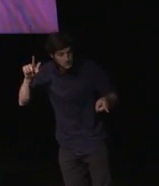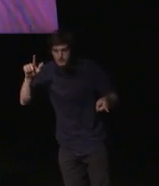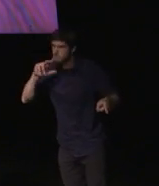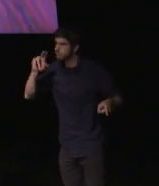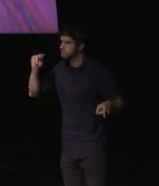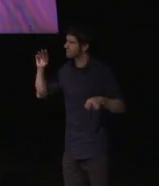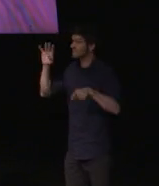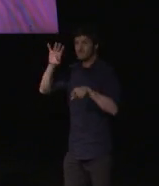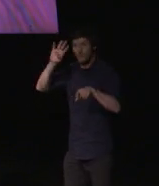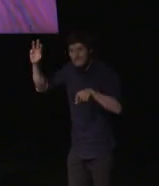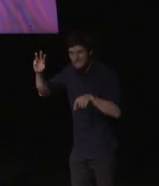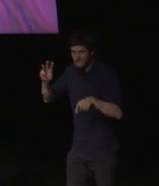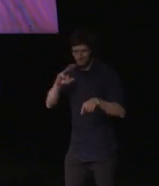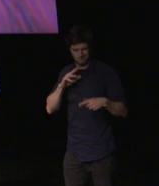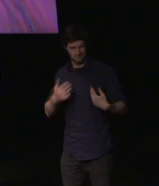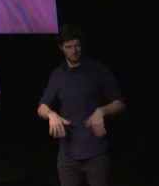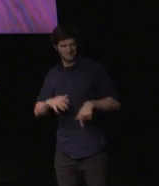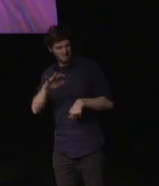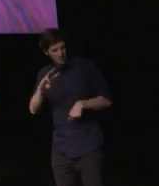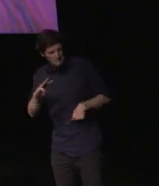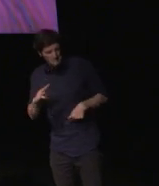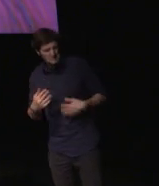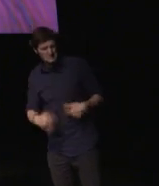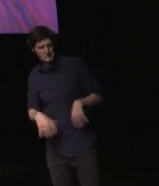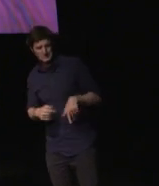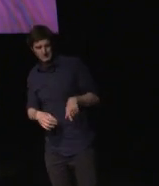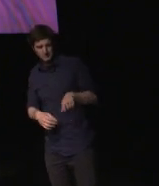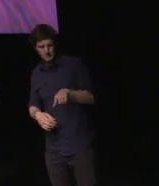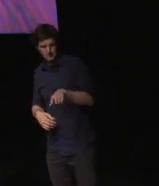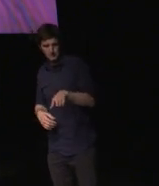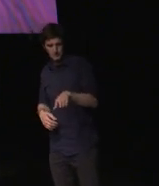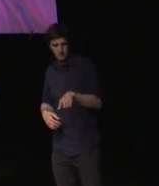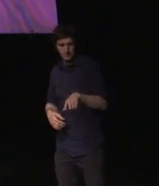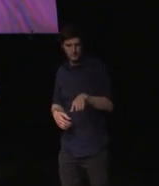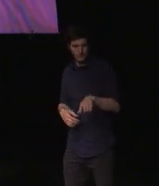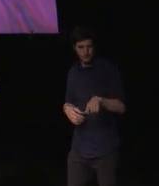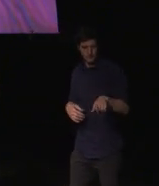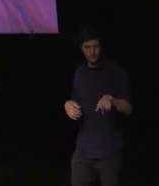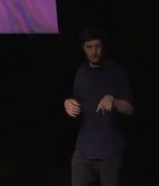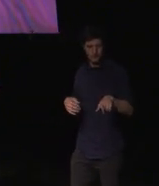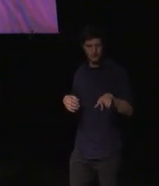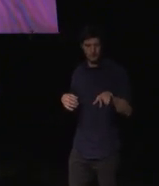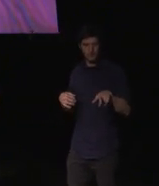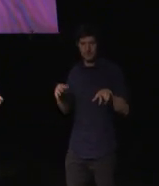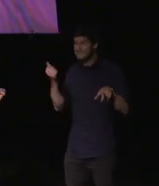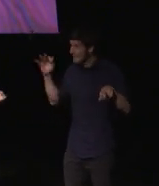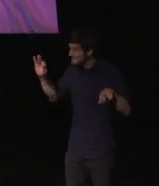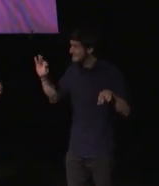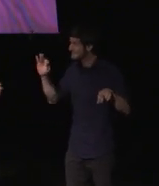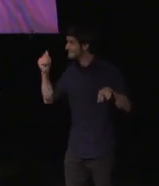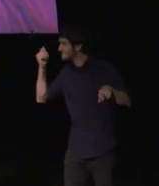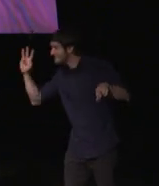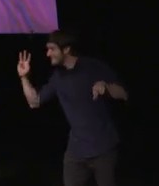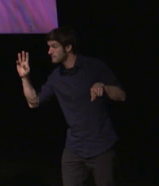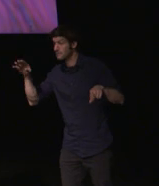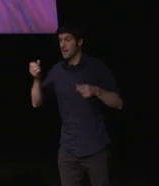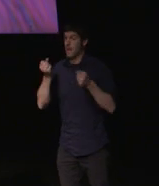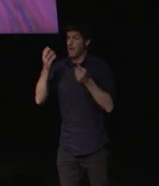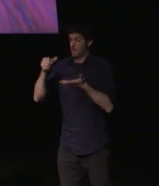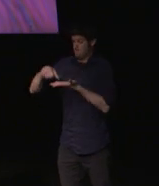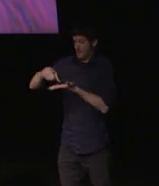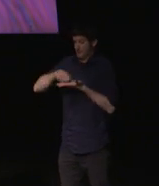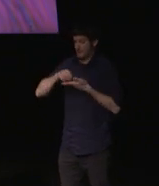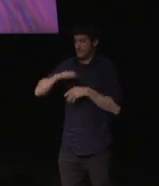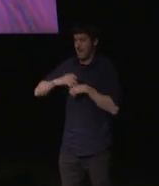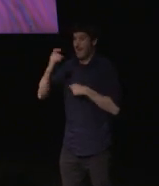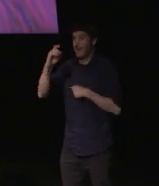great... So there's 17 buttons on